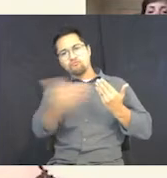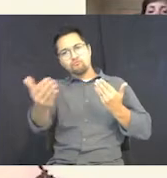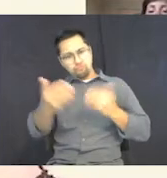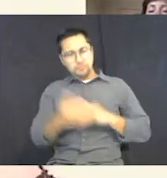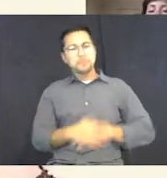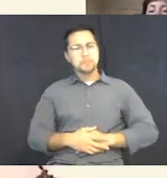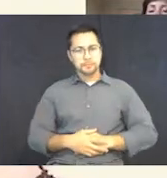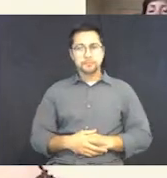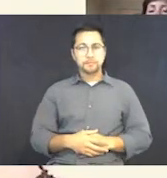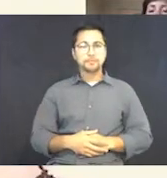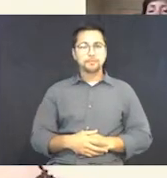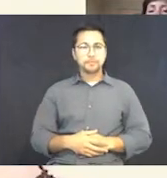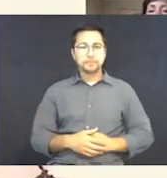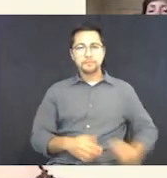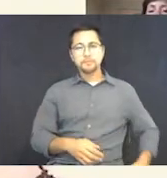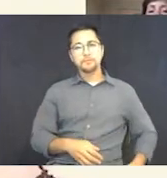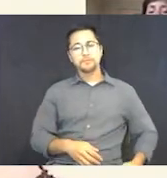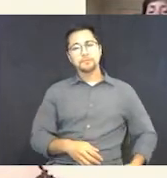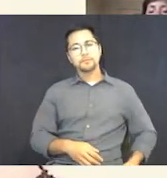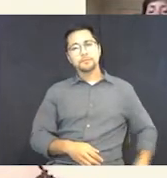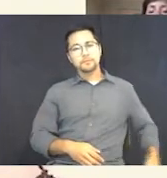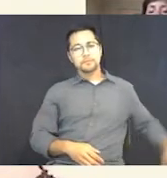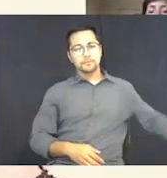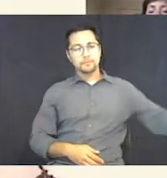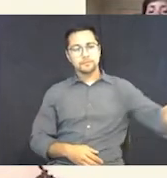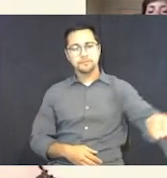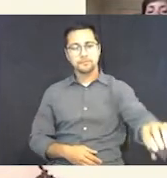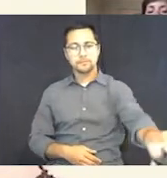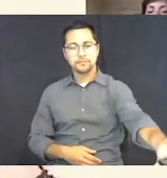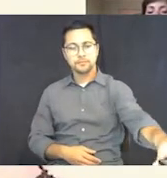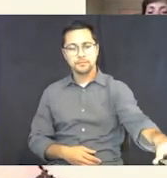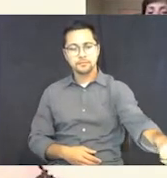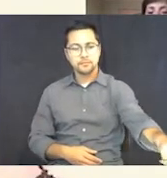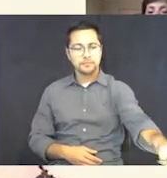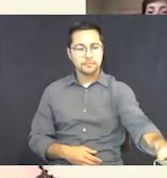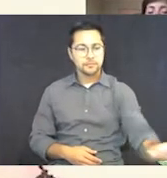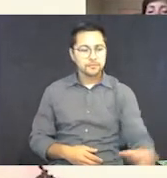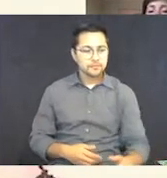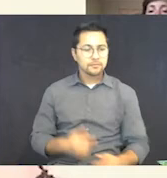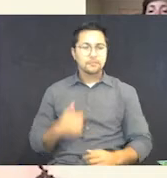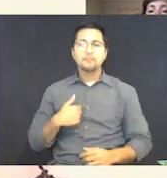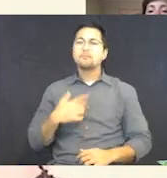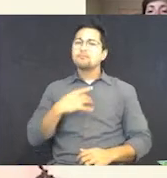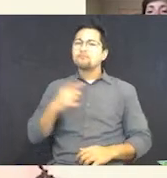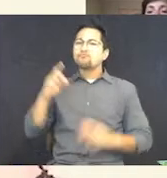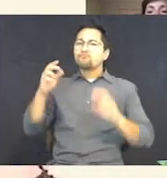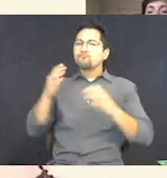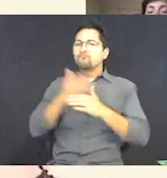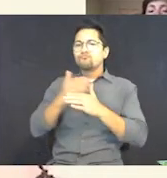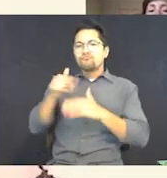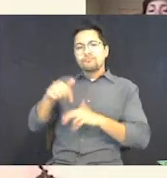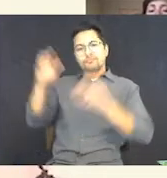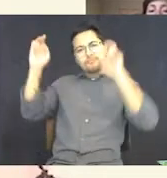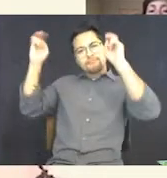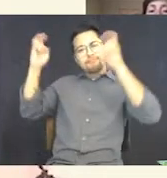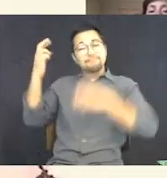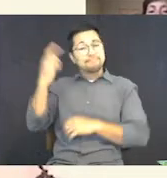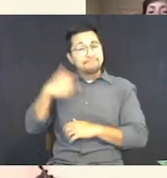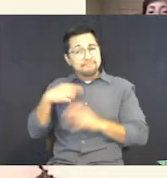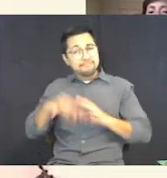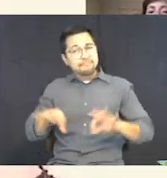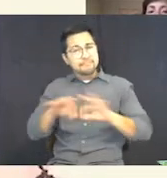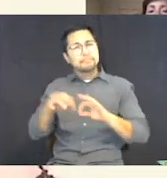support, that we call to mind this idea of dignity of risk and the importance of